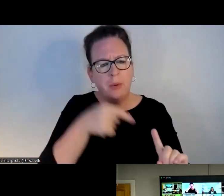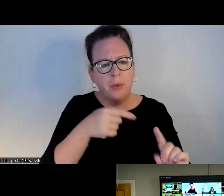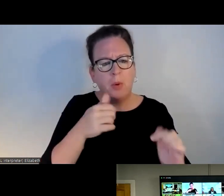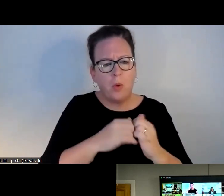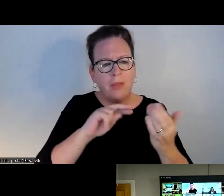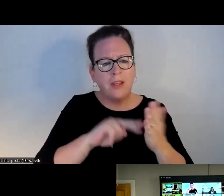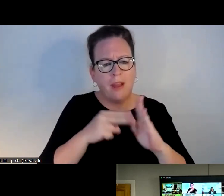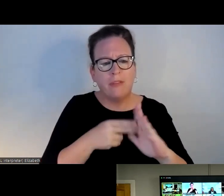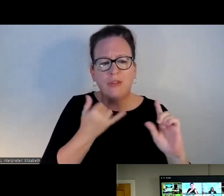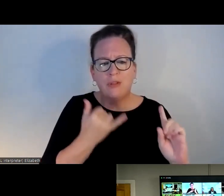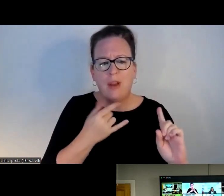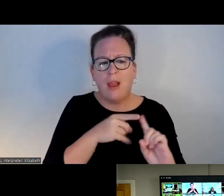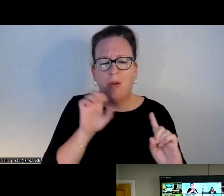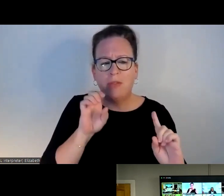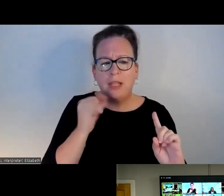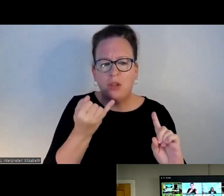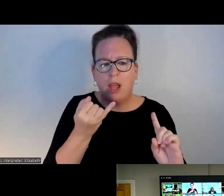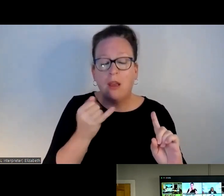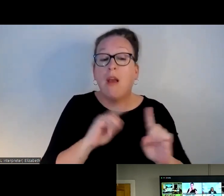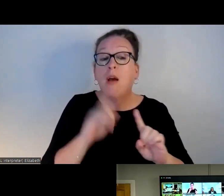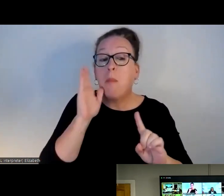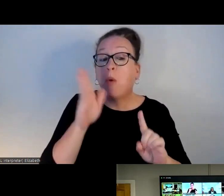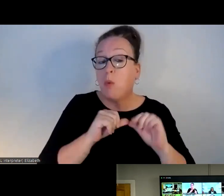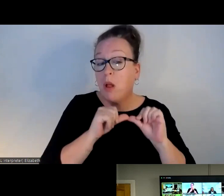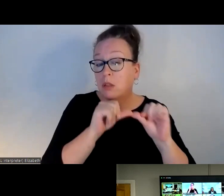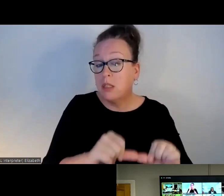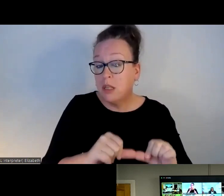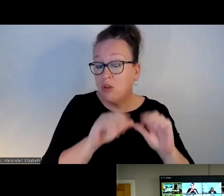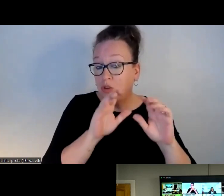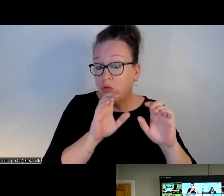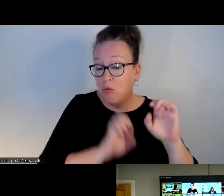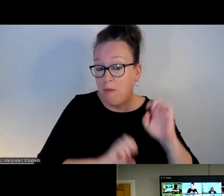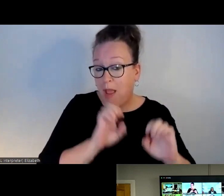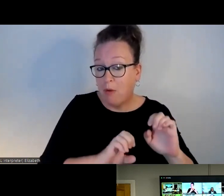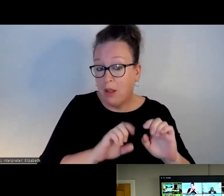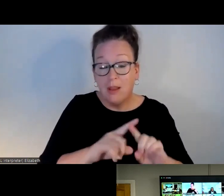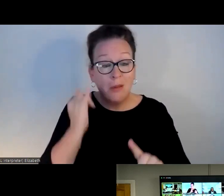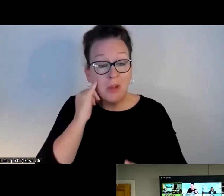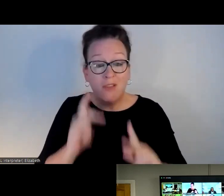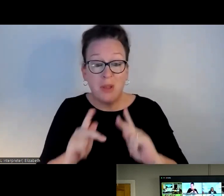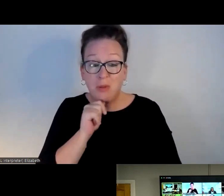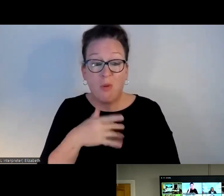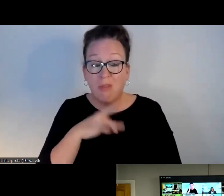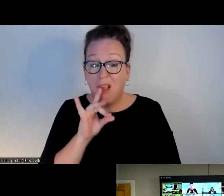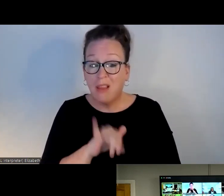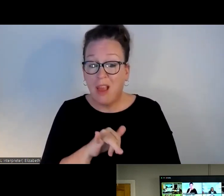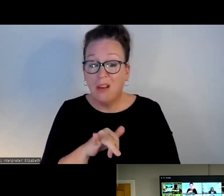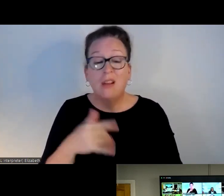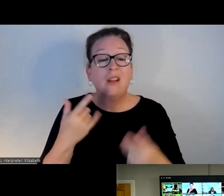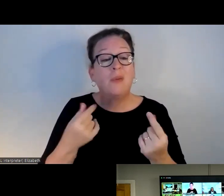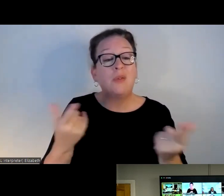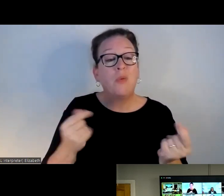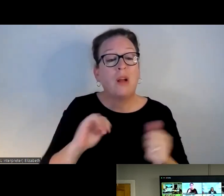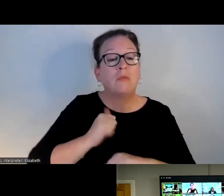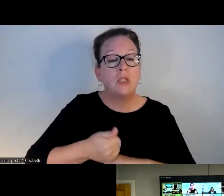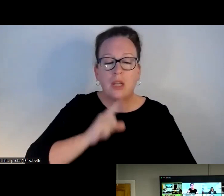definition, and we're going to evaluate it. If not, if folks are not comfortable with that, then we just proceed with putting together a formal working